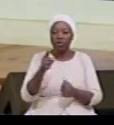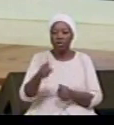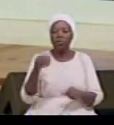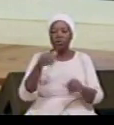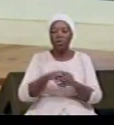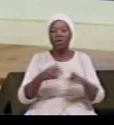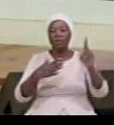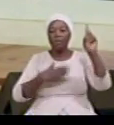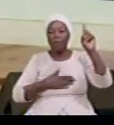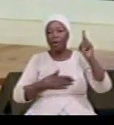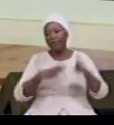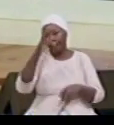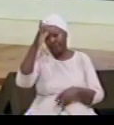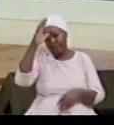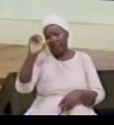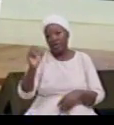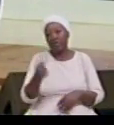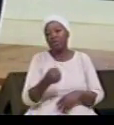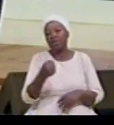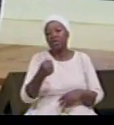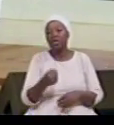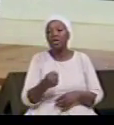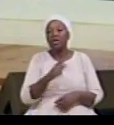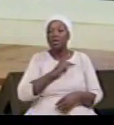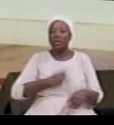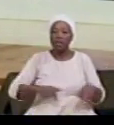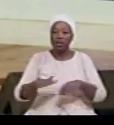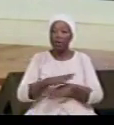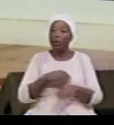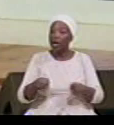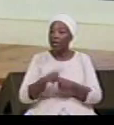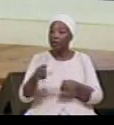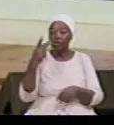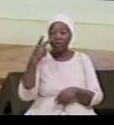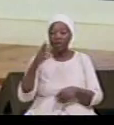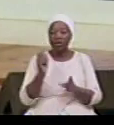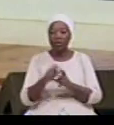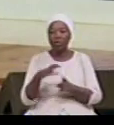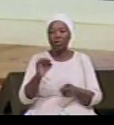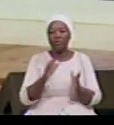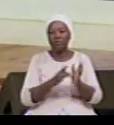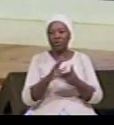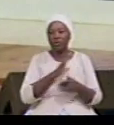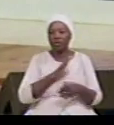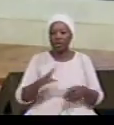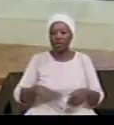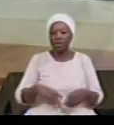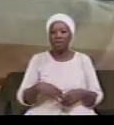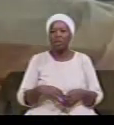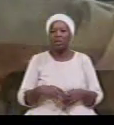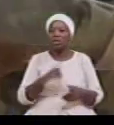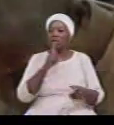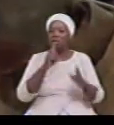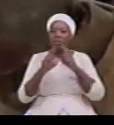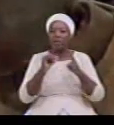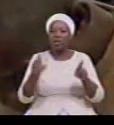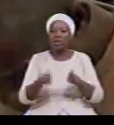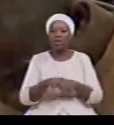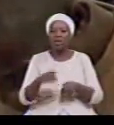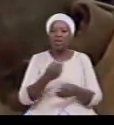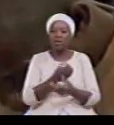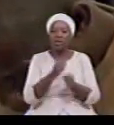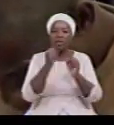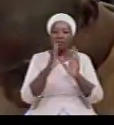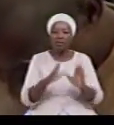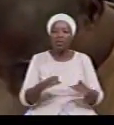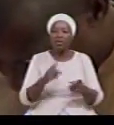kingdom. As we look at the words of Jesus Christ, speaking as our Savior, speaking